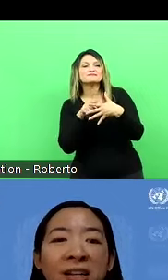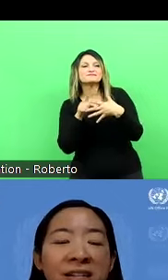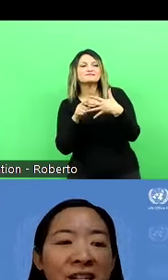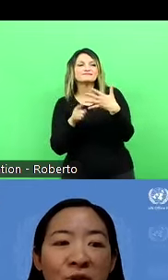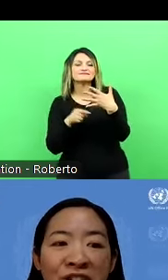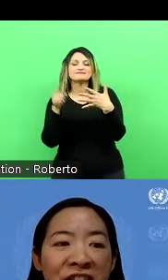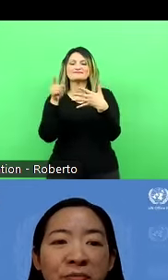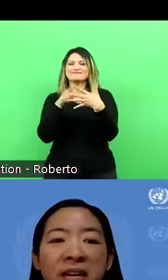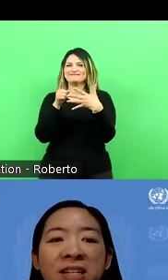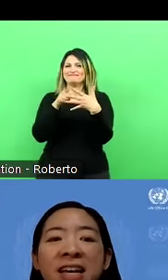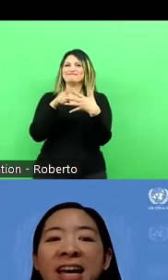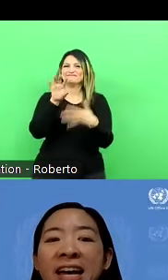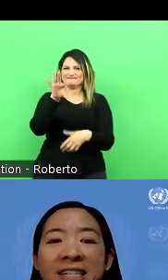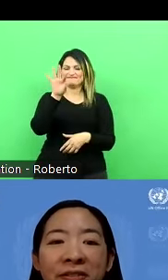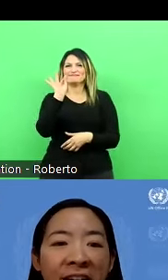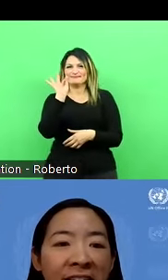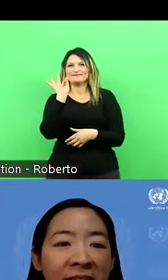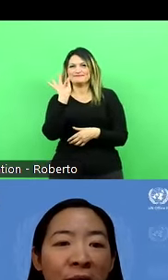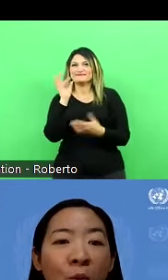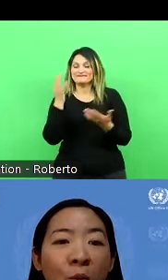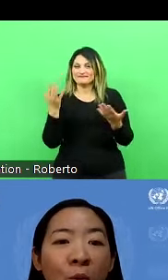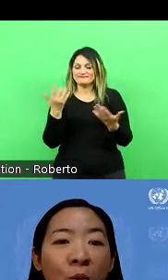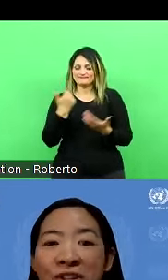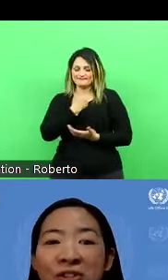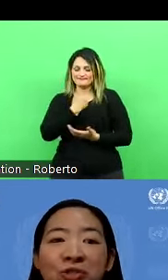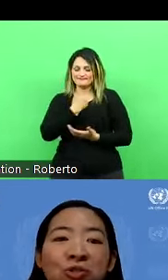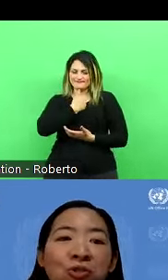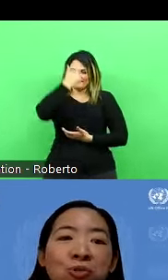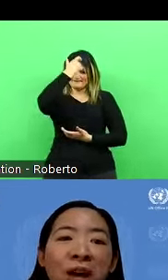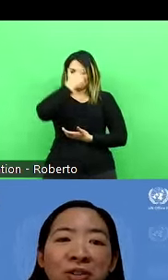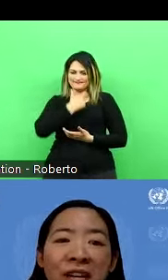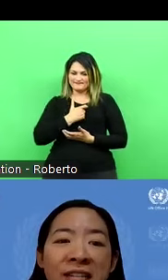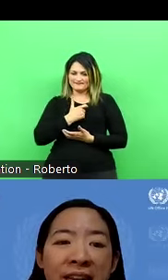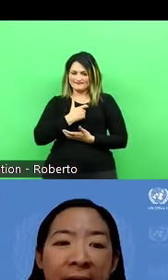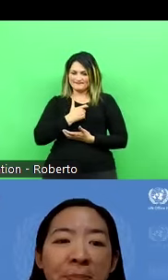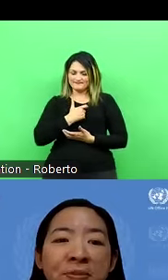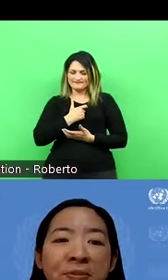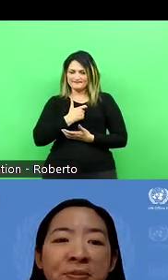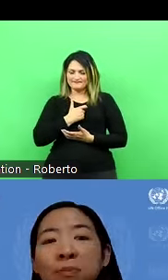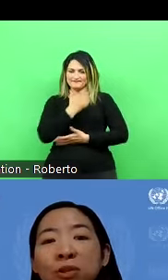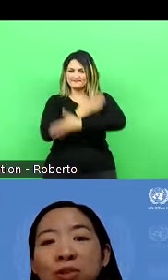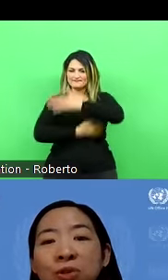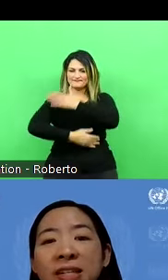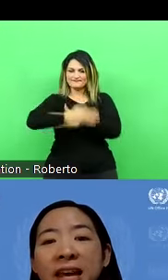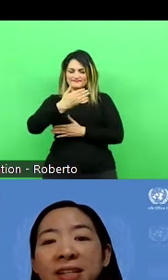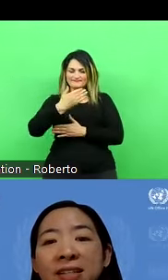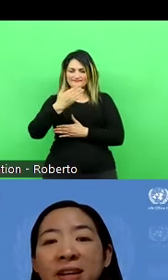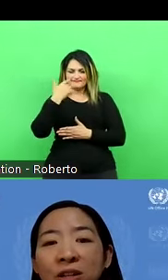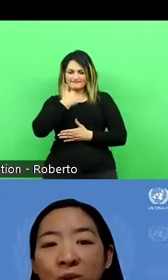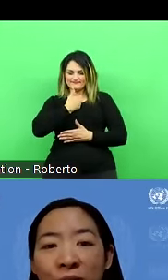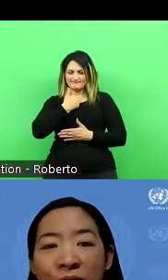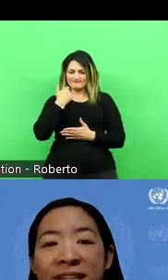to recognize your achievement, identify what actions you should do to address the gaps, and be able to use